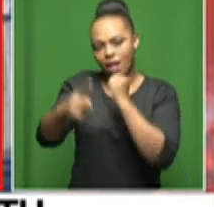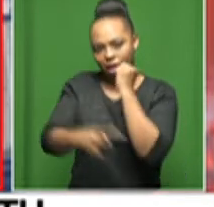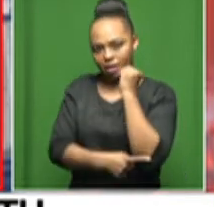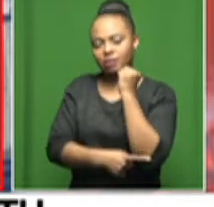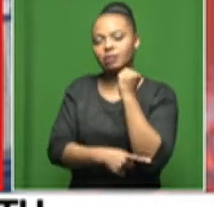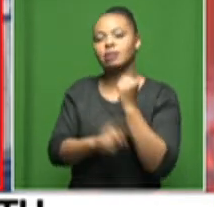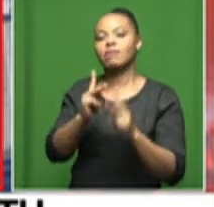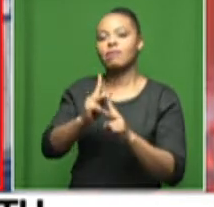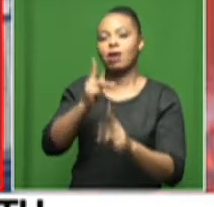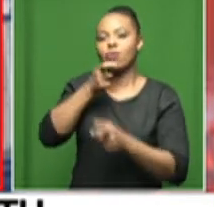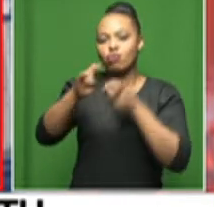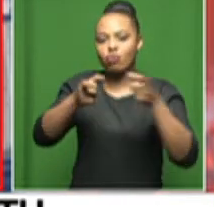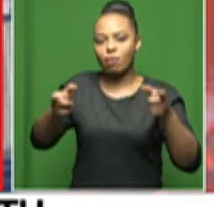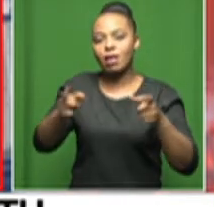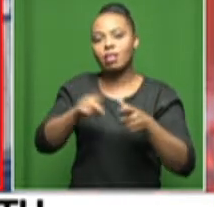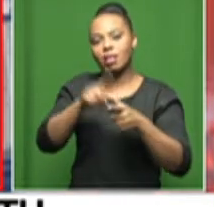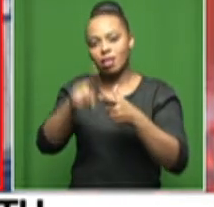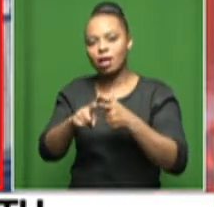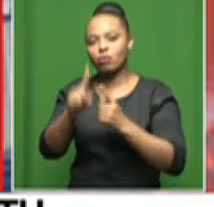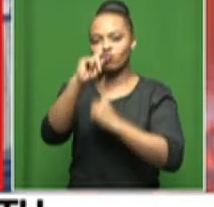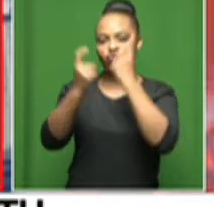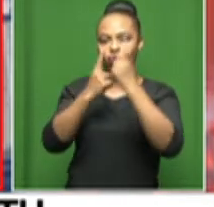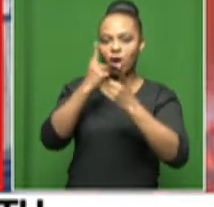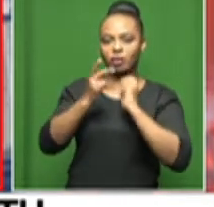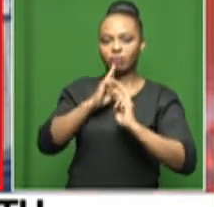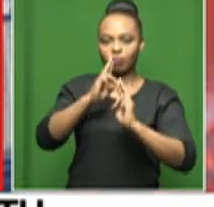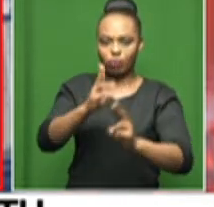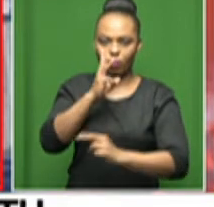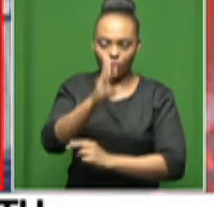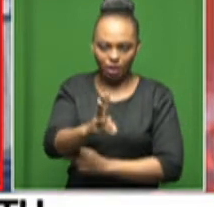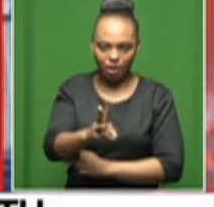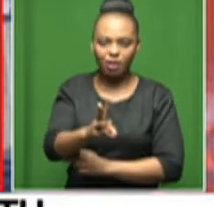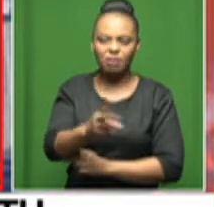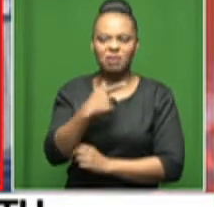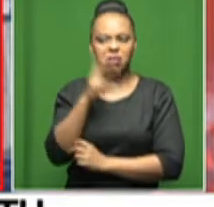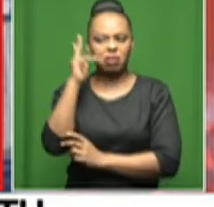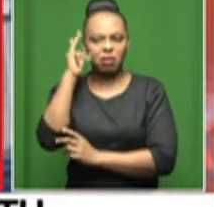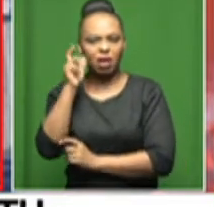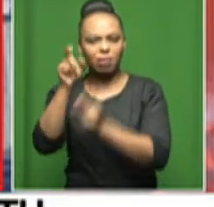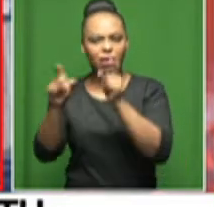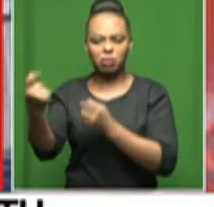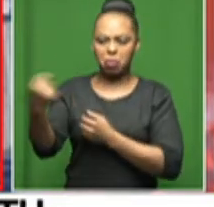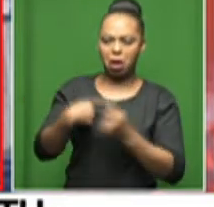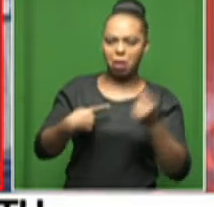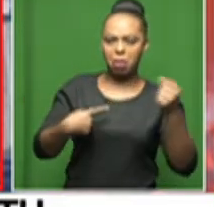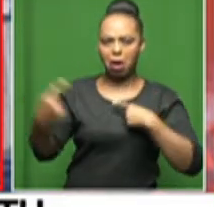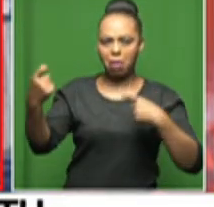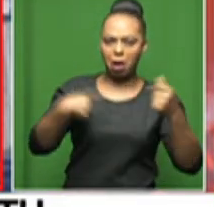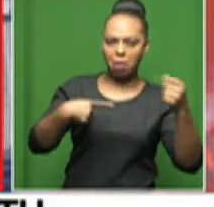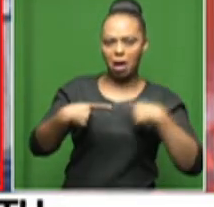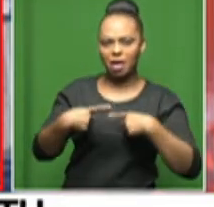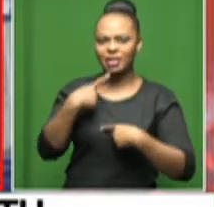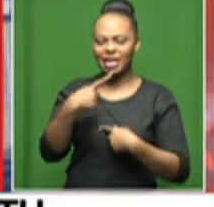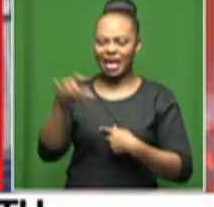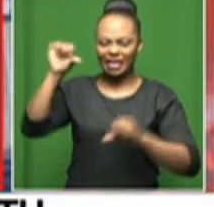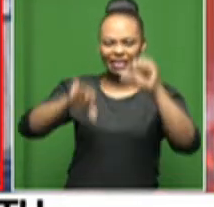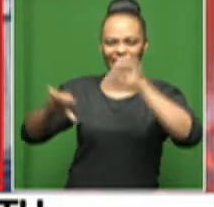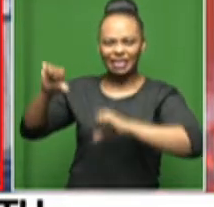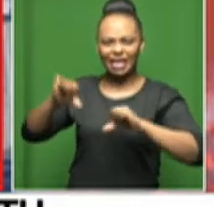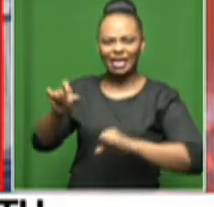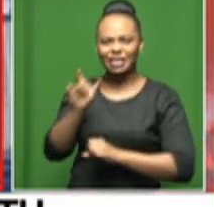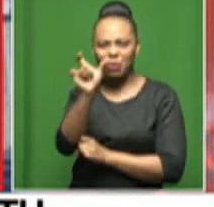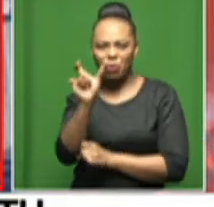going to entertain the questions. I have had a number of people sending me the message to say the science is too deep.